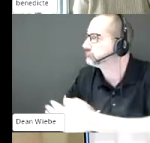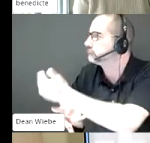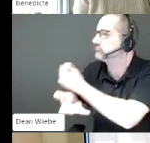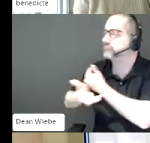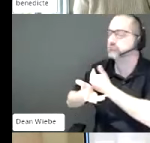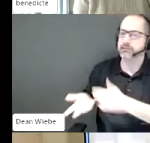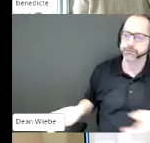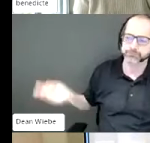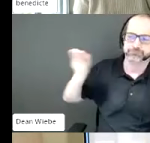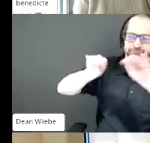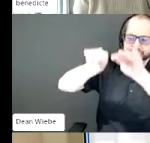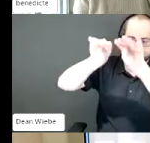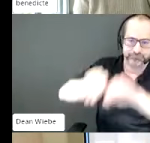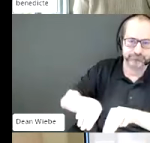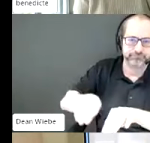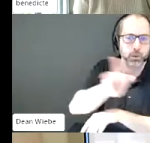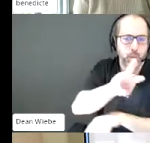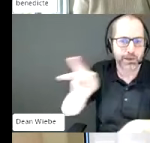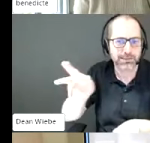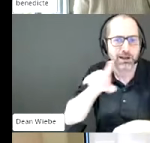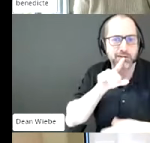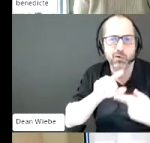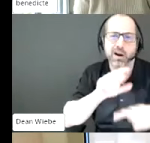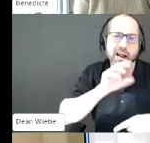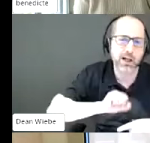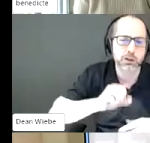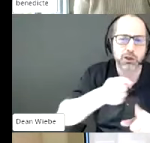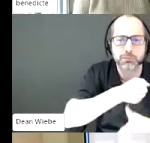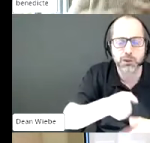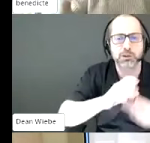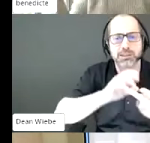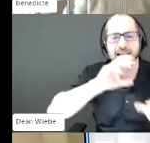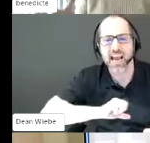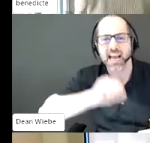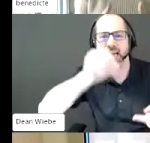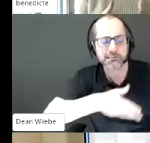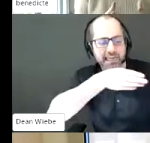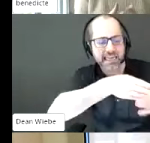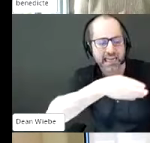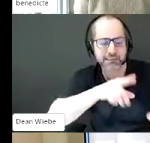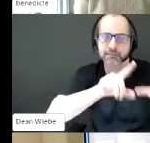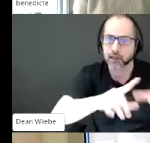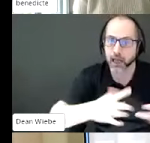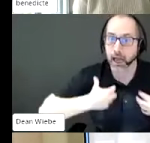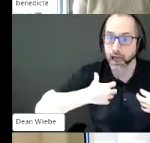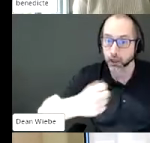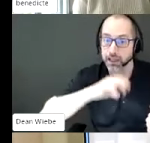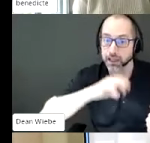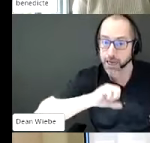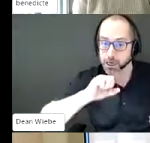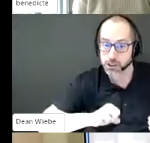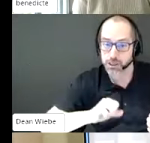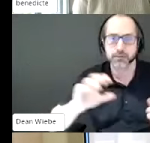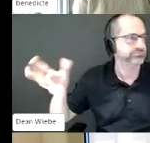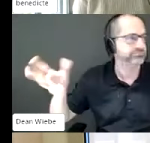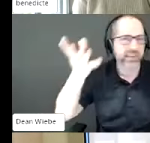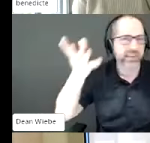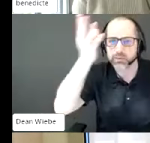around elder abuse, ageism, healthy aging. We just pulled it all in one place to make things easy to